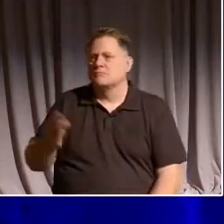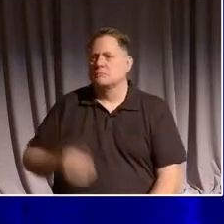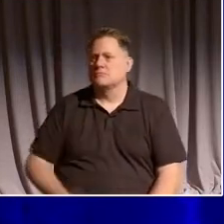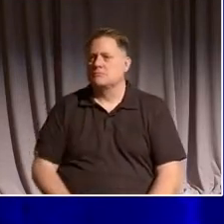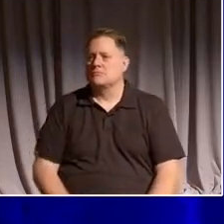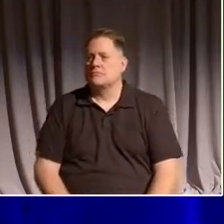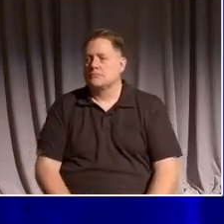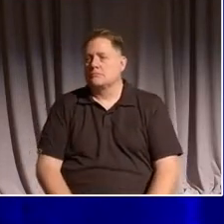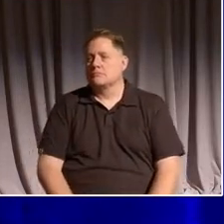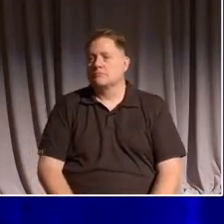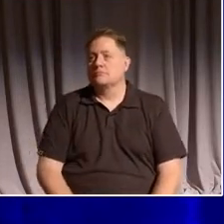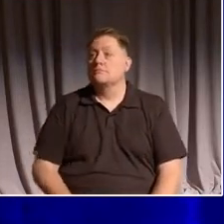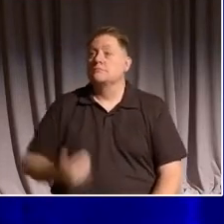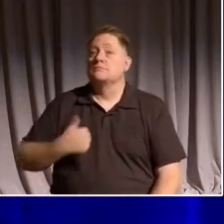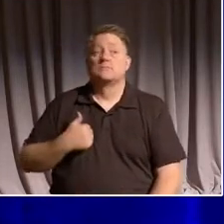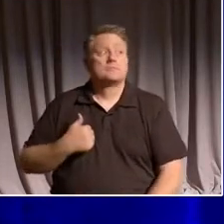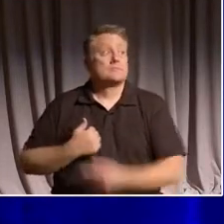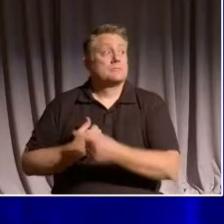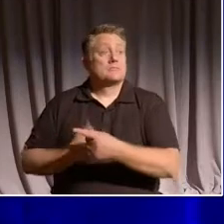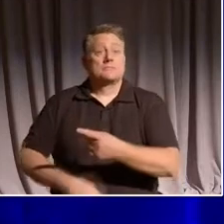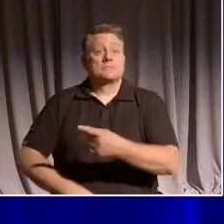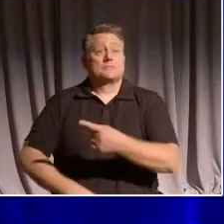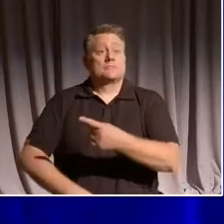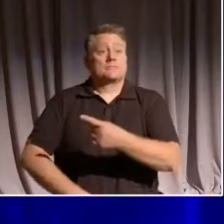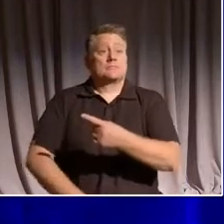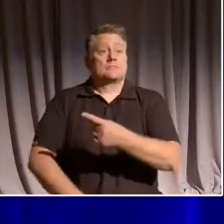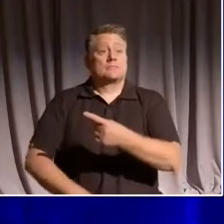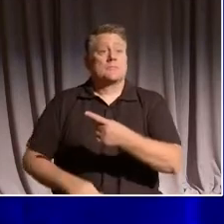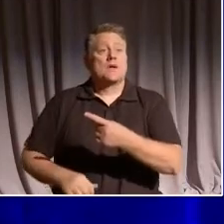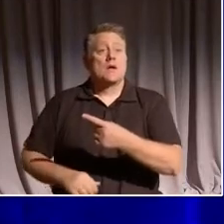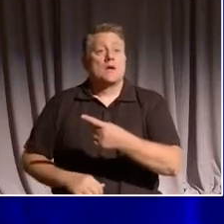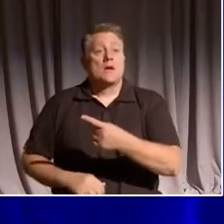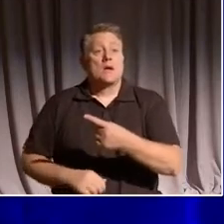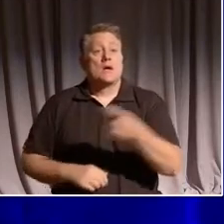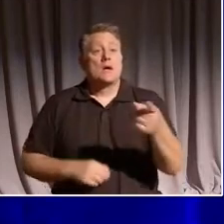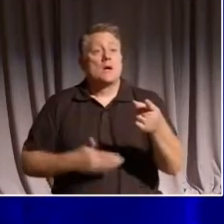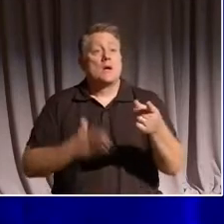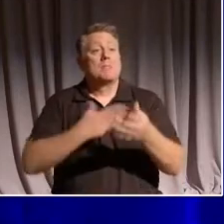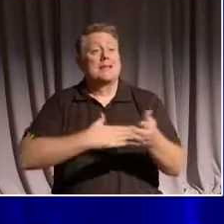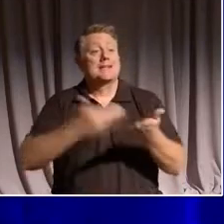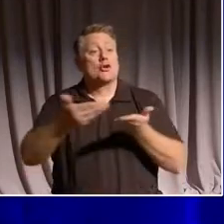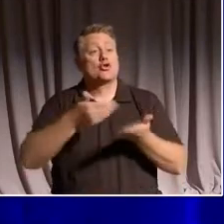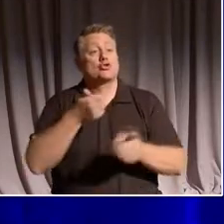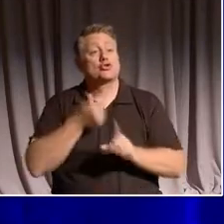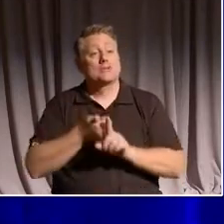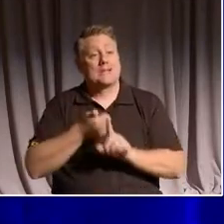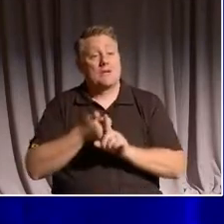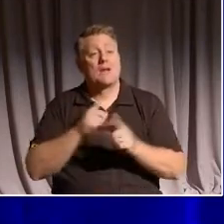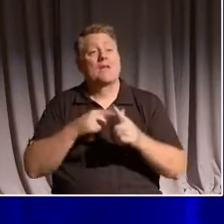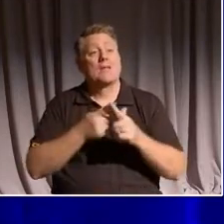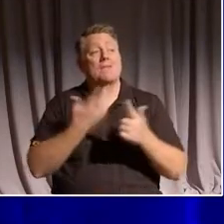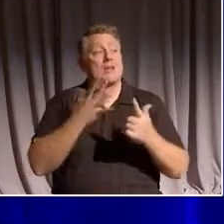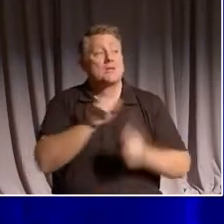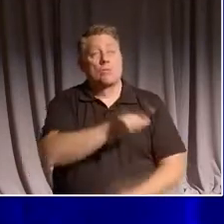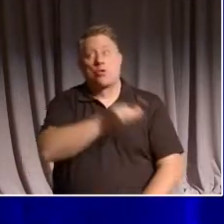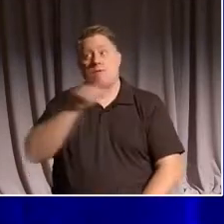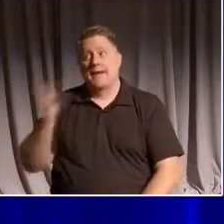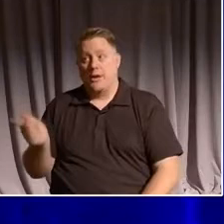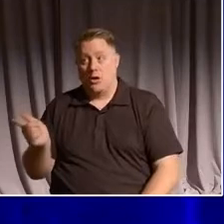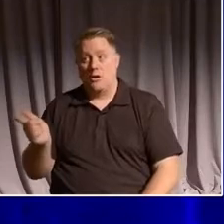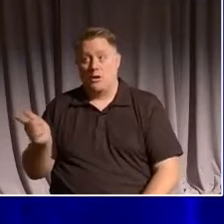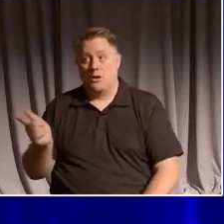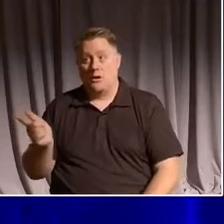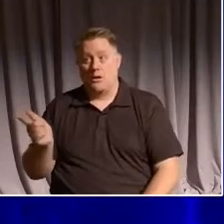the, great, we have one over here, Renita is going to turn to, and please introduce yourself, and then after that we will go to this side